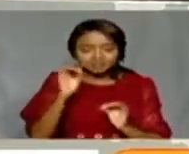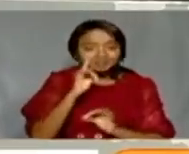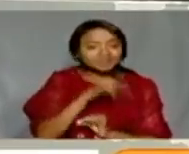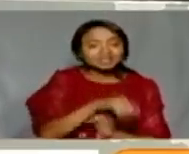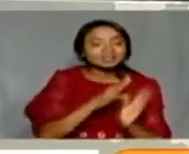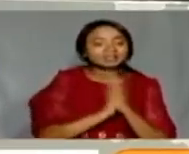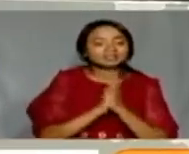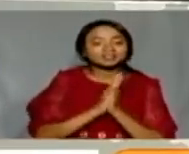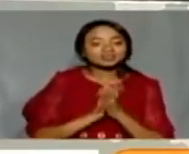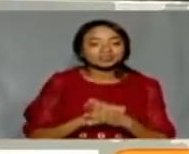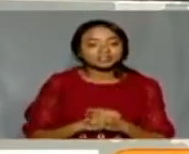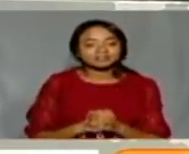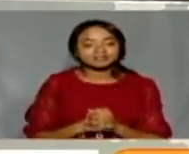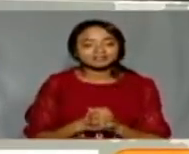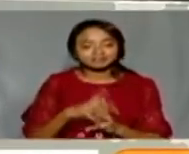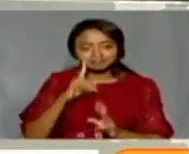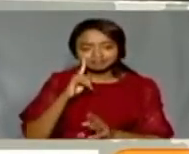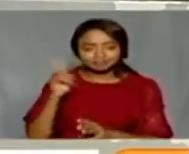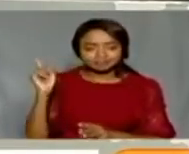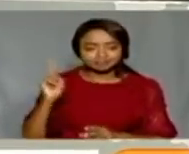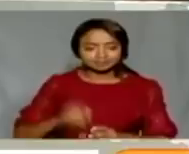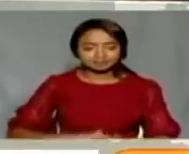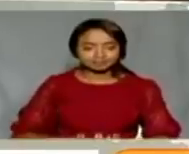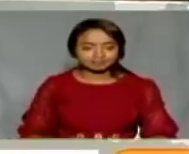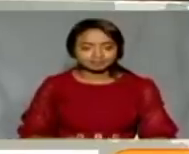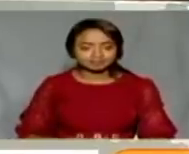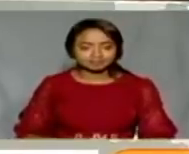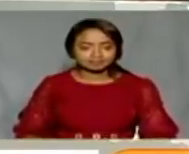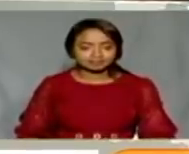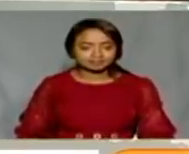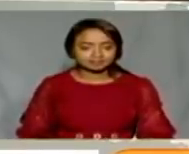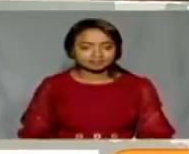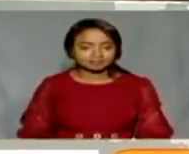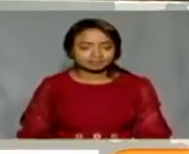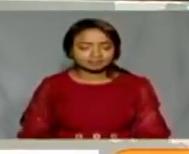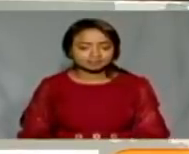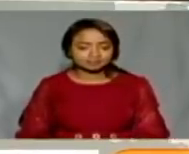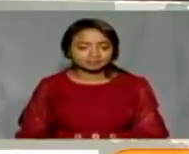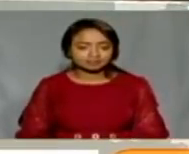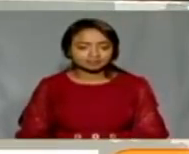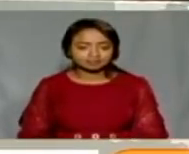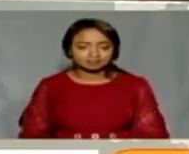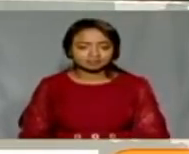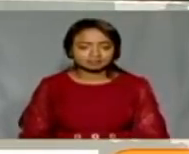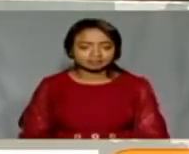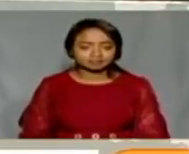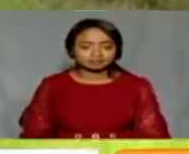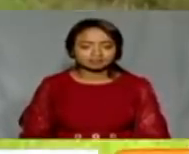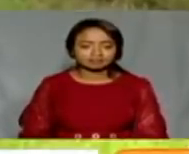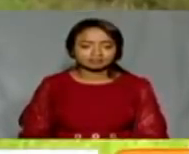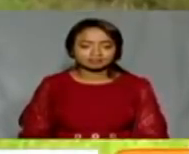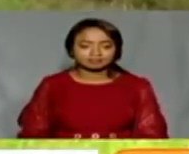suggested by Reuben Motochi, and this is your story.